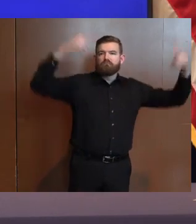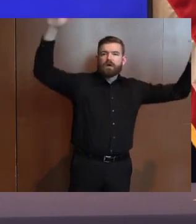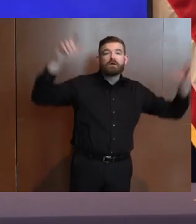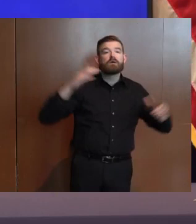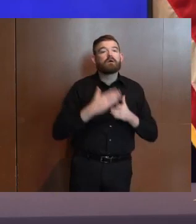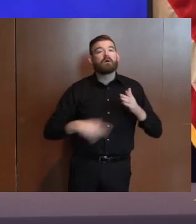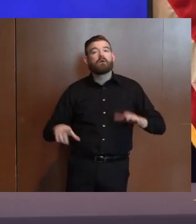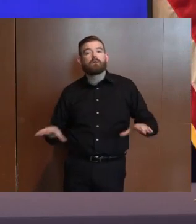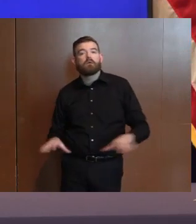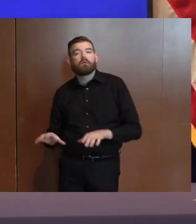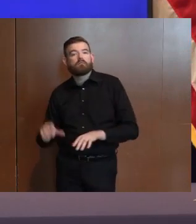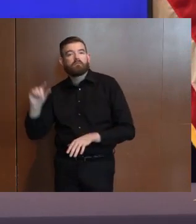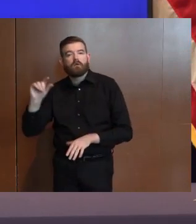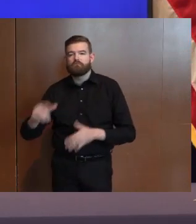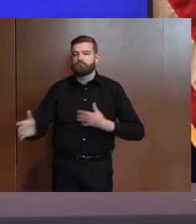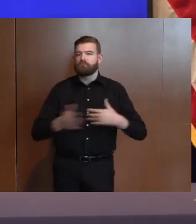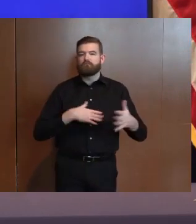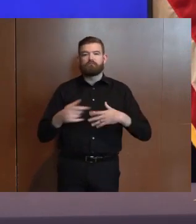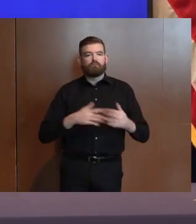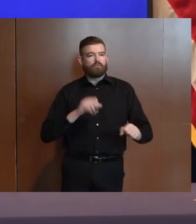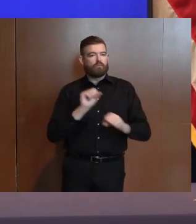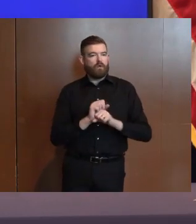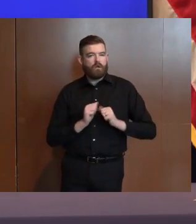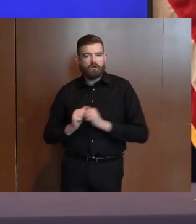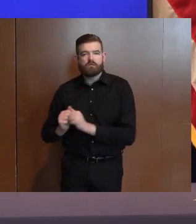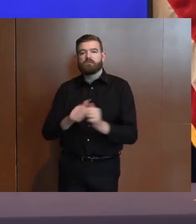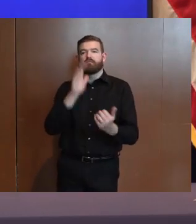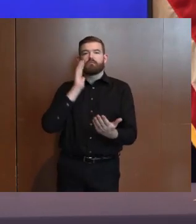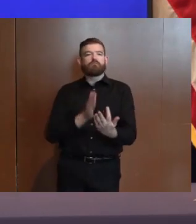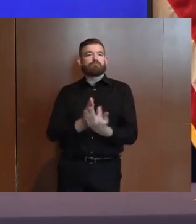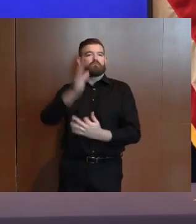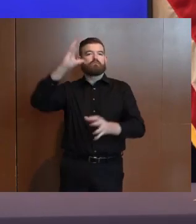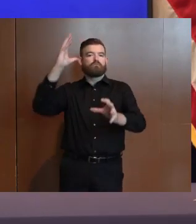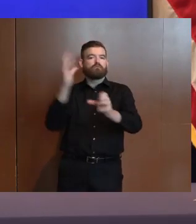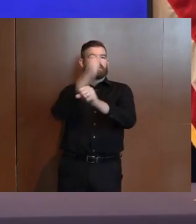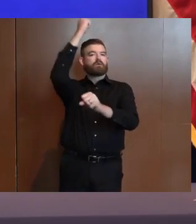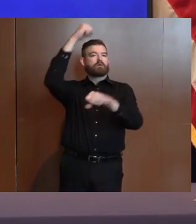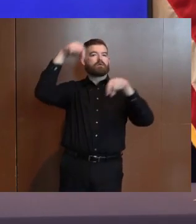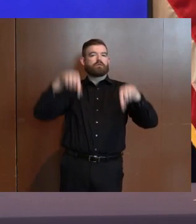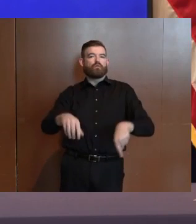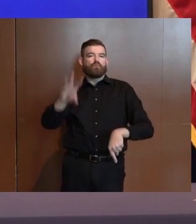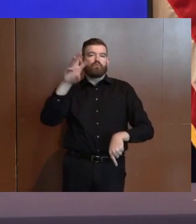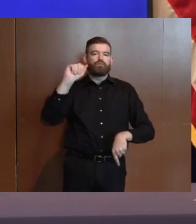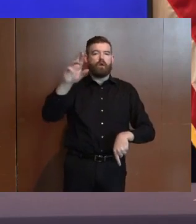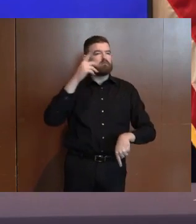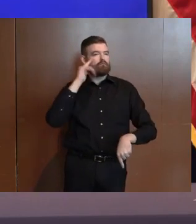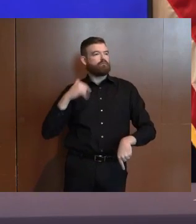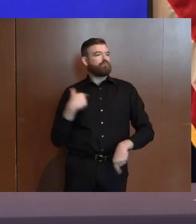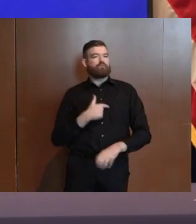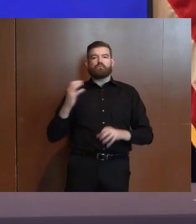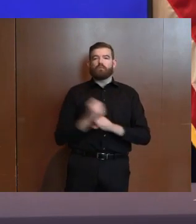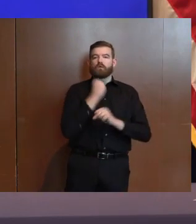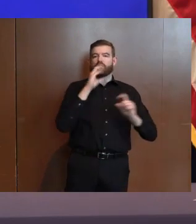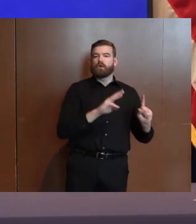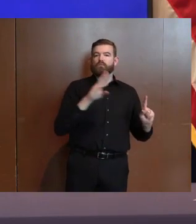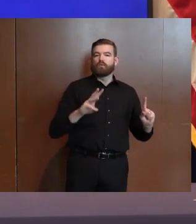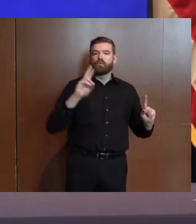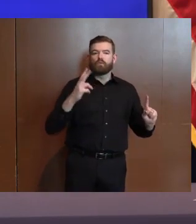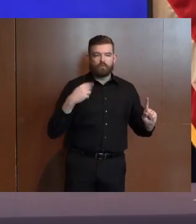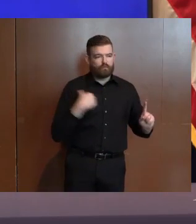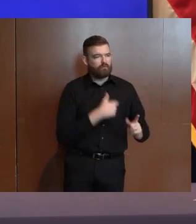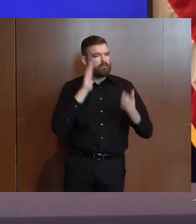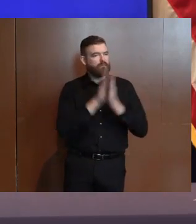through this unequivocally. We will win. We will win this war as we won that war, and we'll come through stronger and